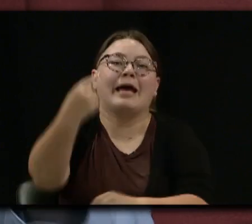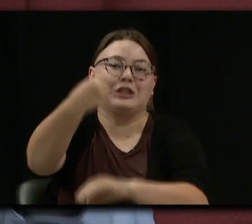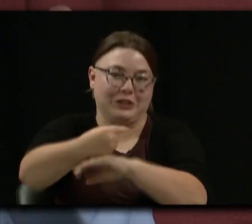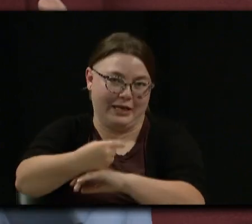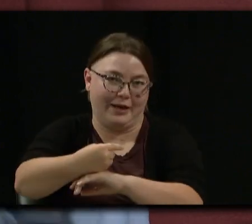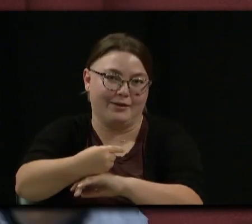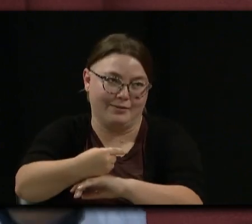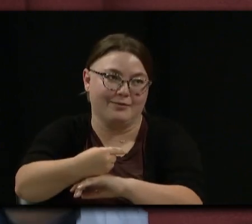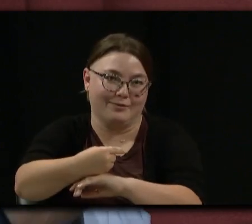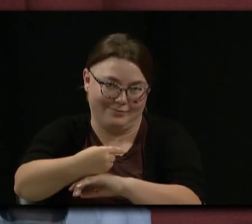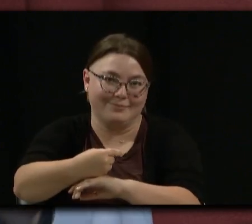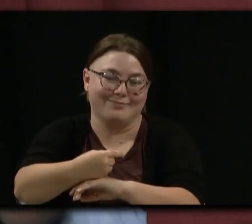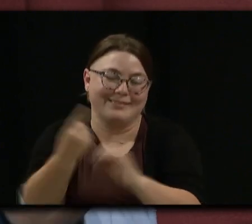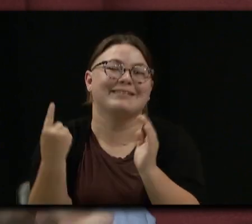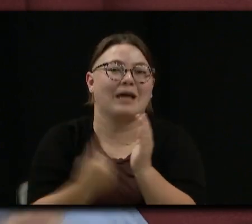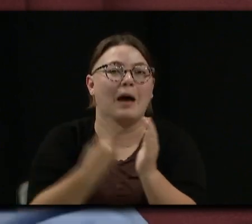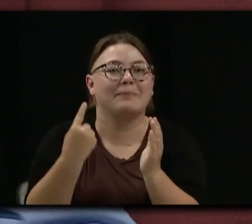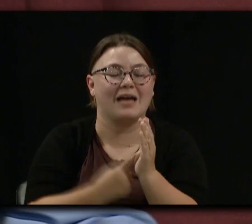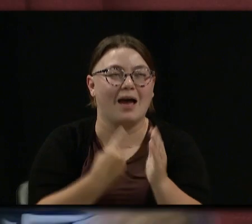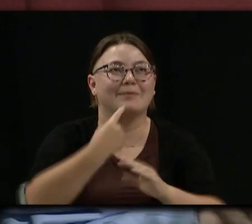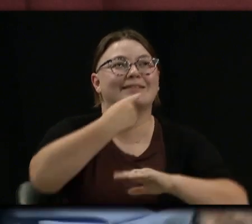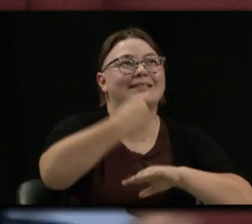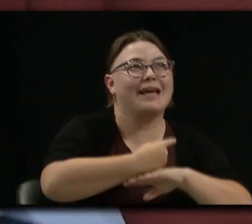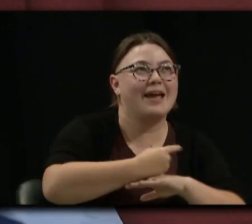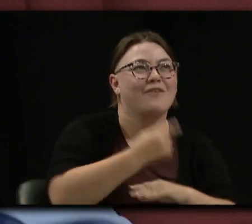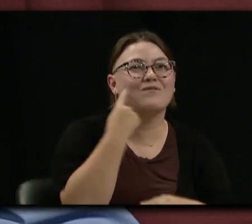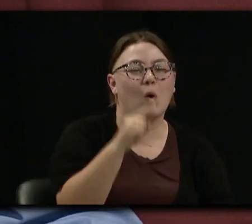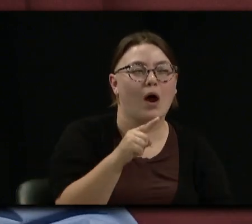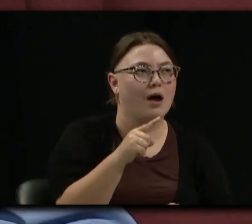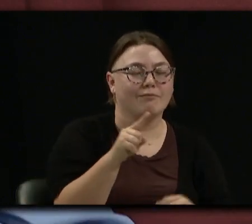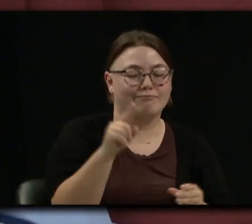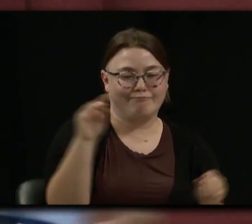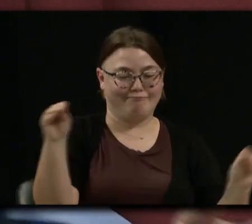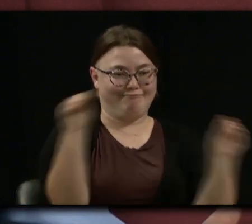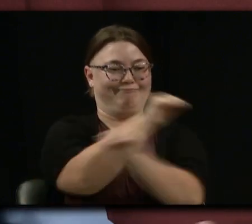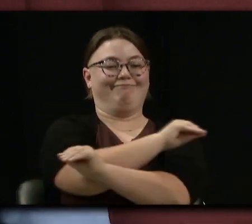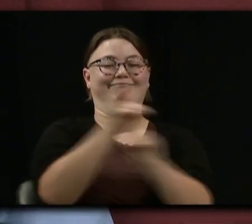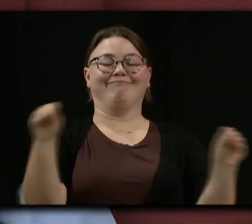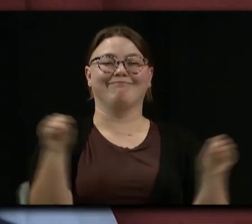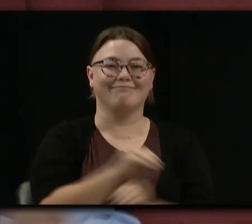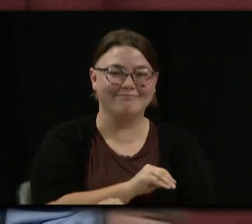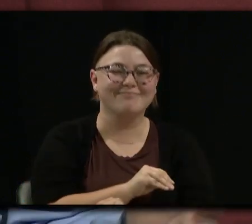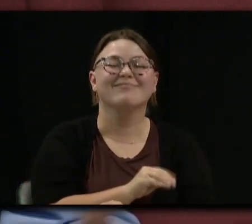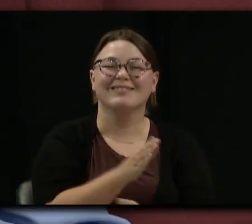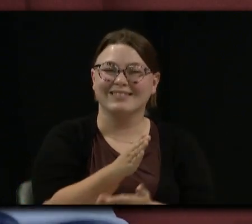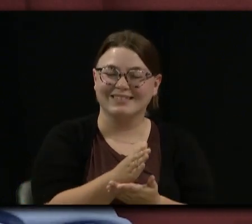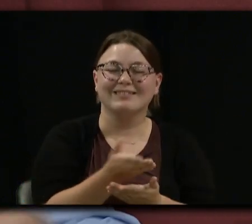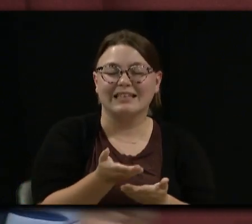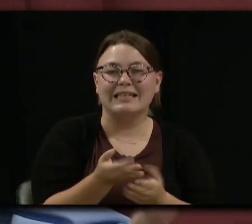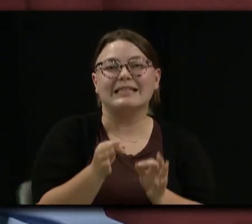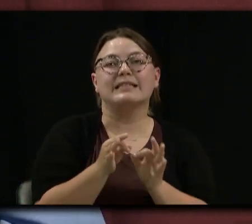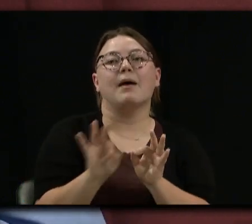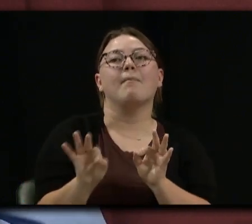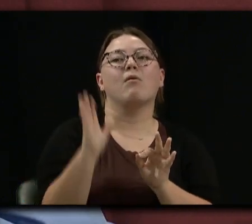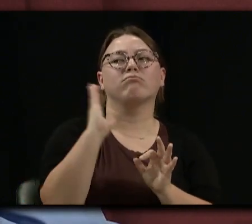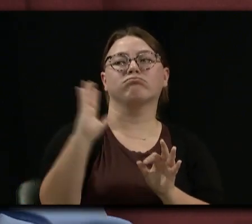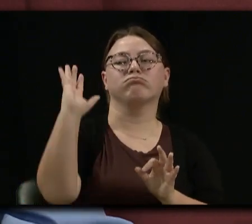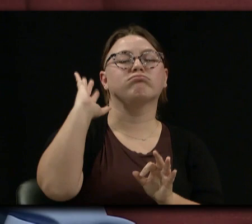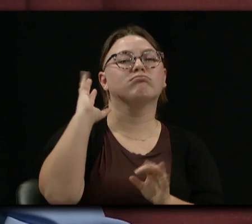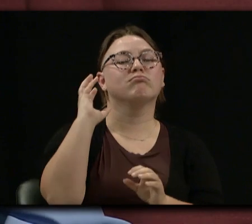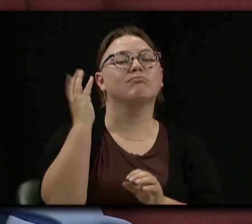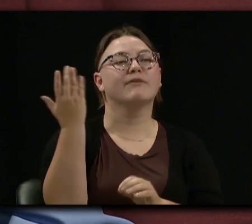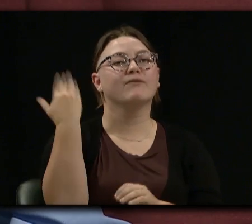so sometimes you have that kind of thing. Simple things that we have really turned around. Years ago, they would have